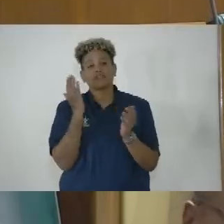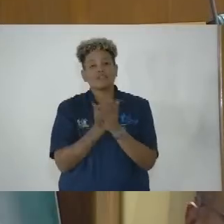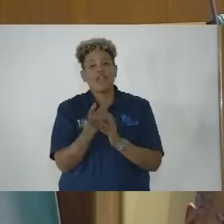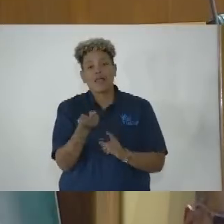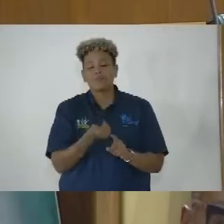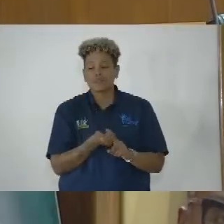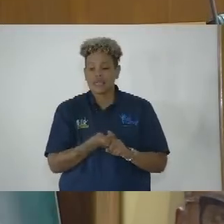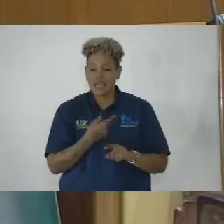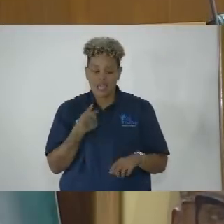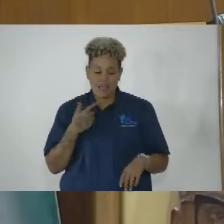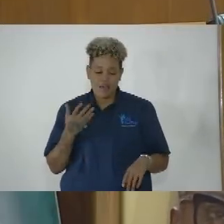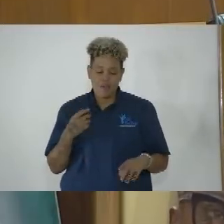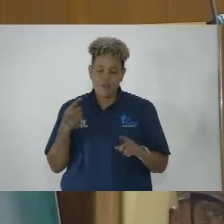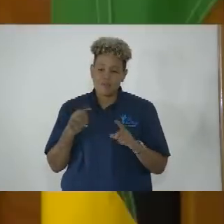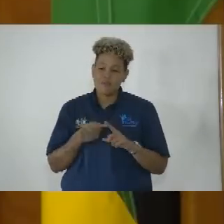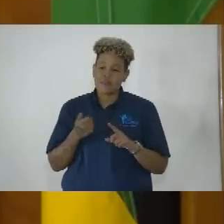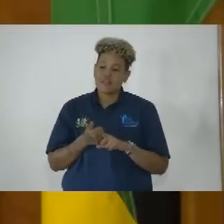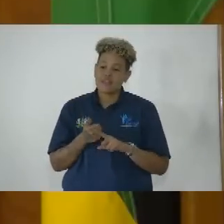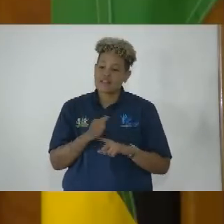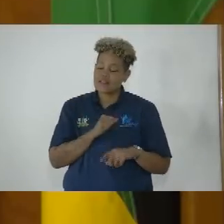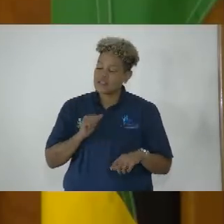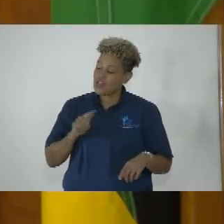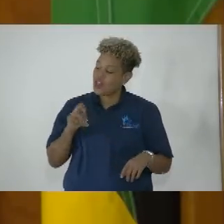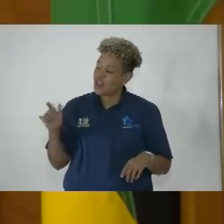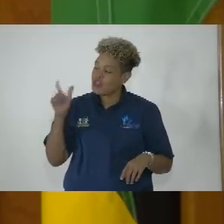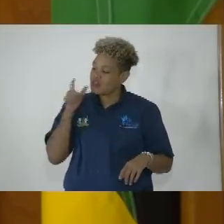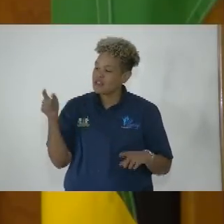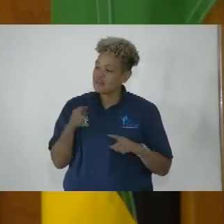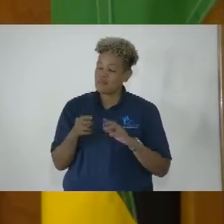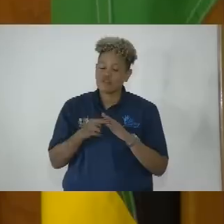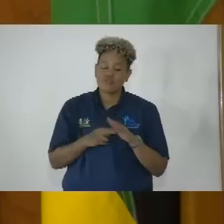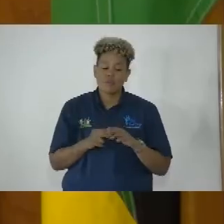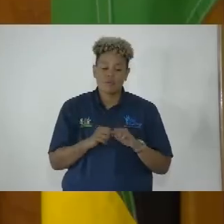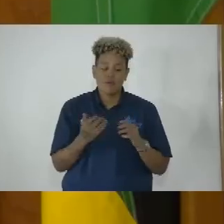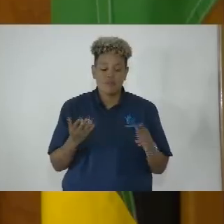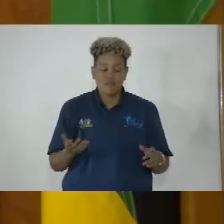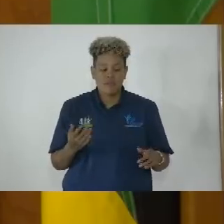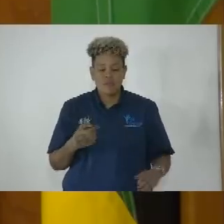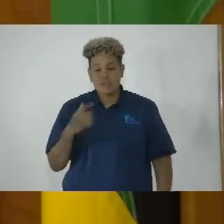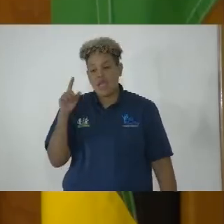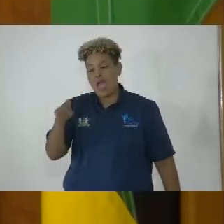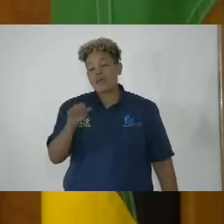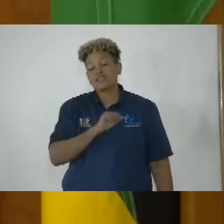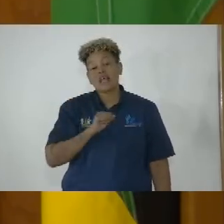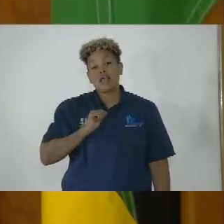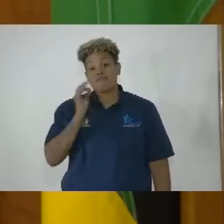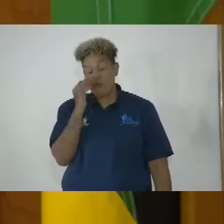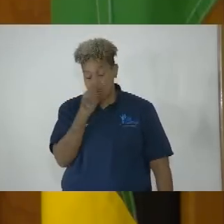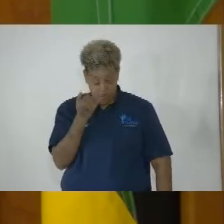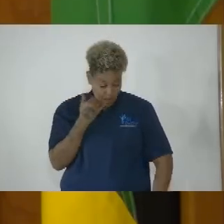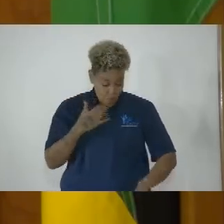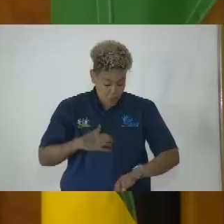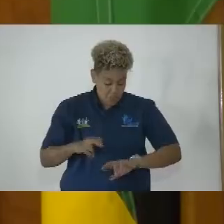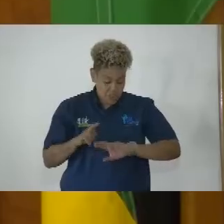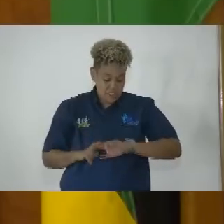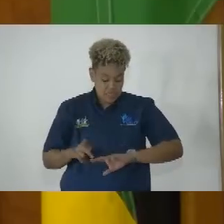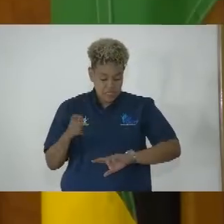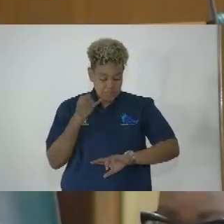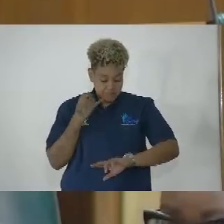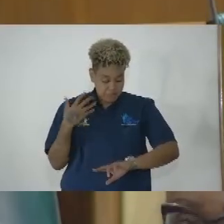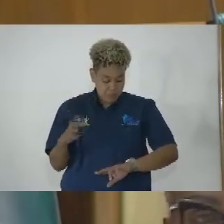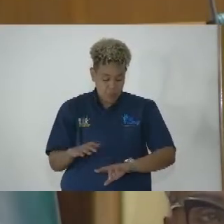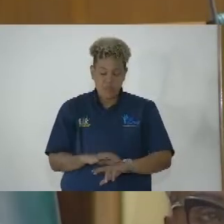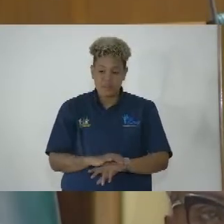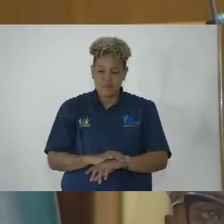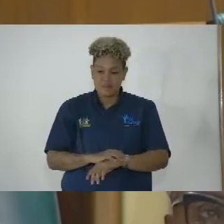minute. I pointed out to Senator Longmore that it's not a point of order. I've asked Senator Morris if he wishes to yield. You don't wish